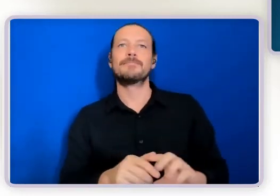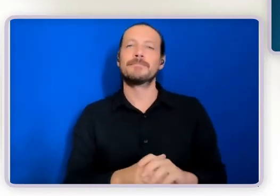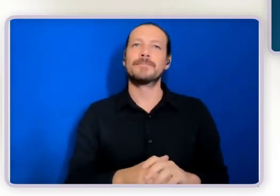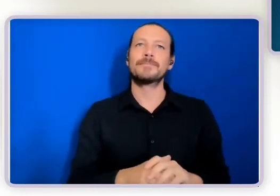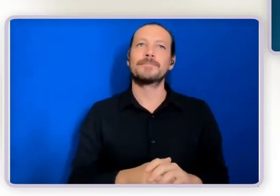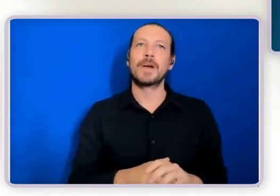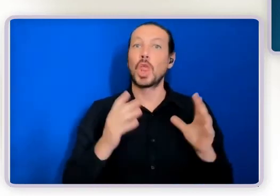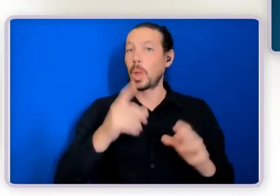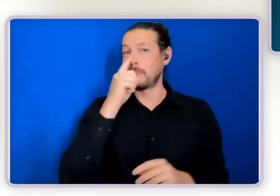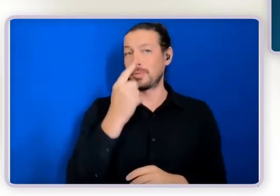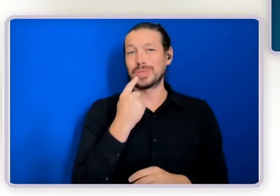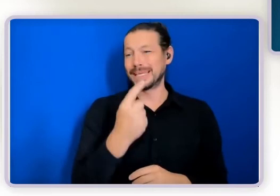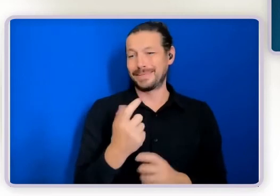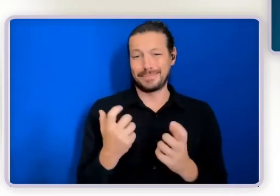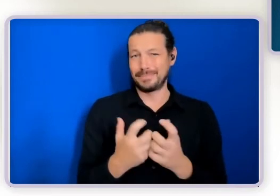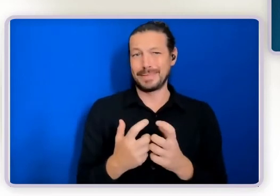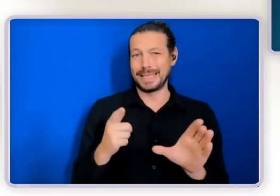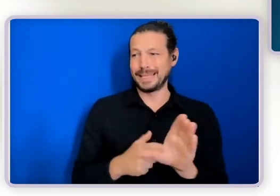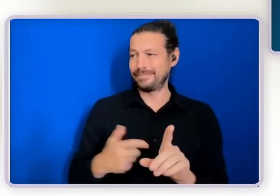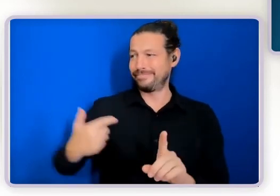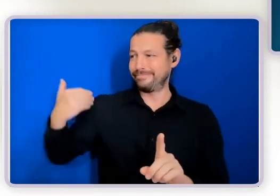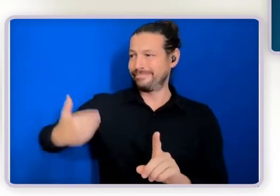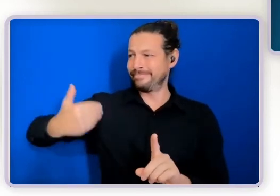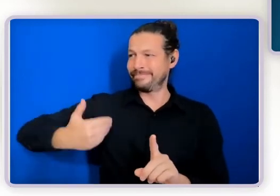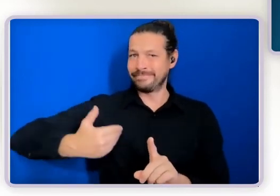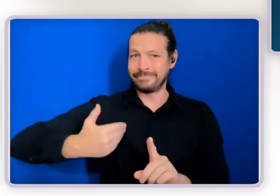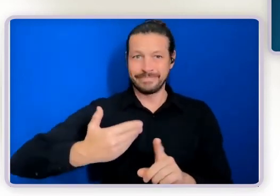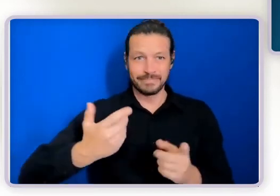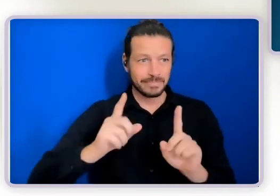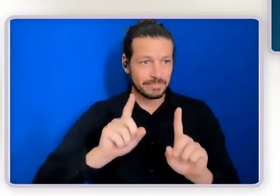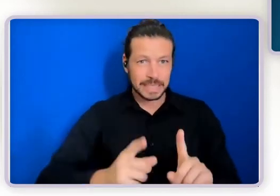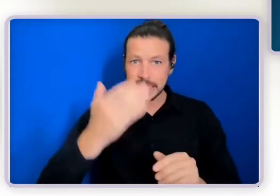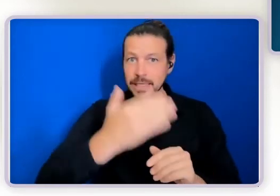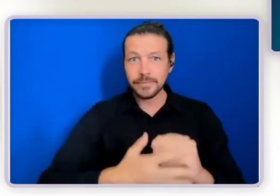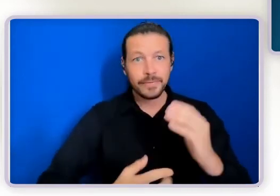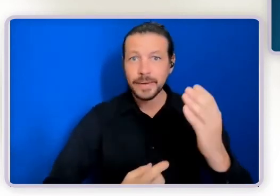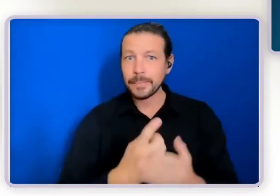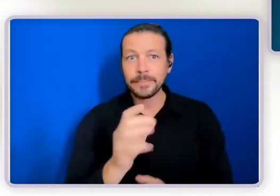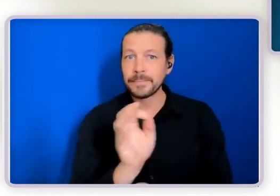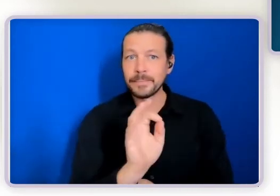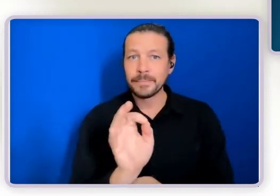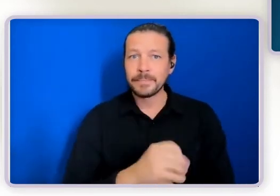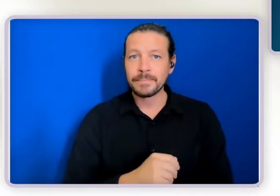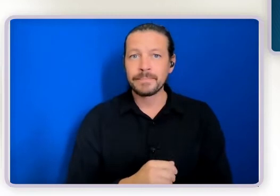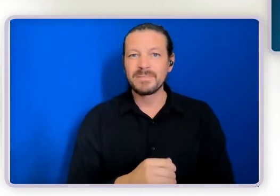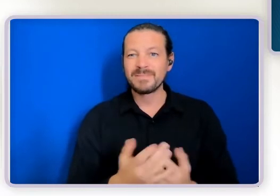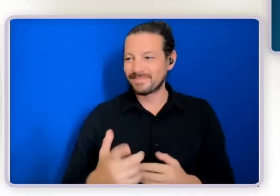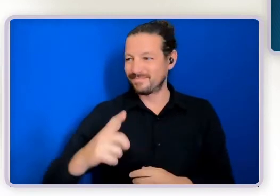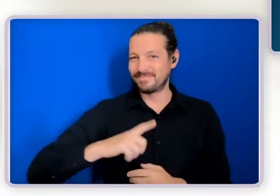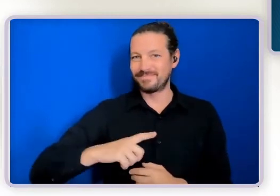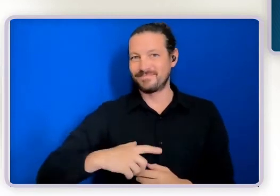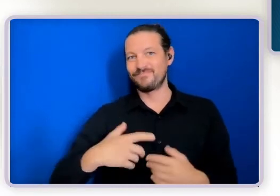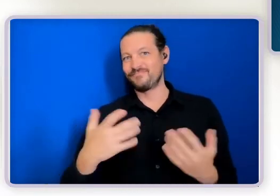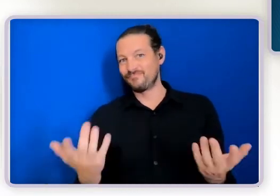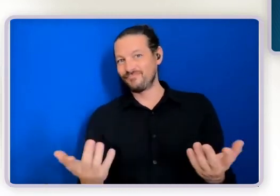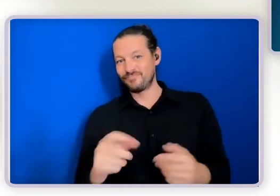years without coming to fruition. So why is that? I'll leave that